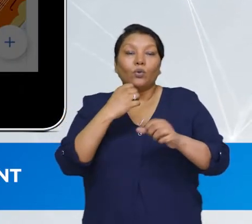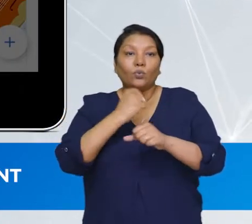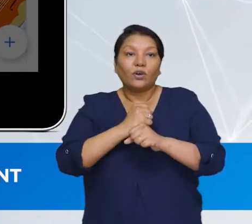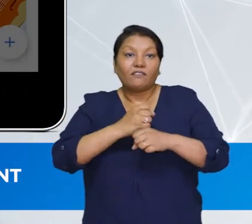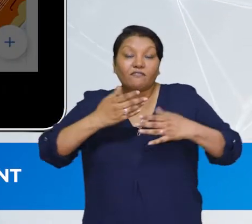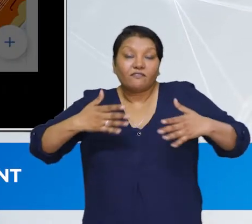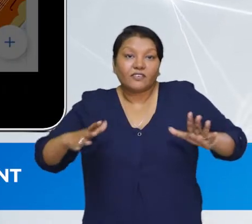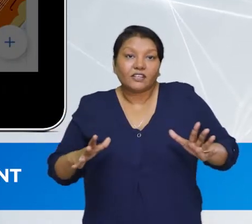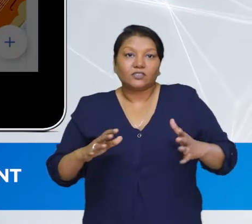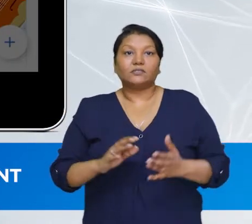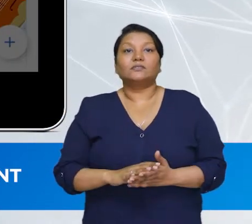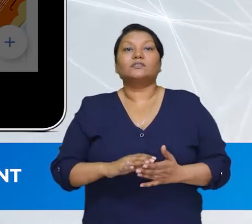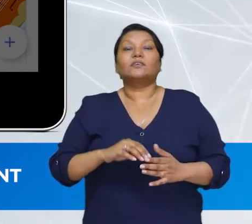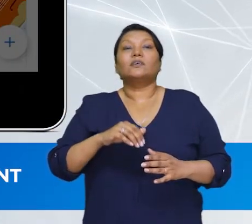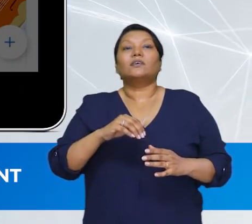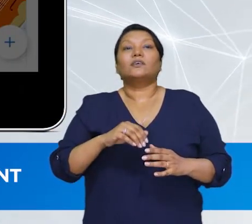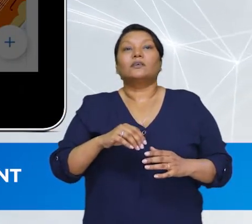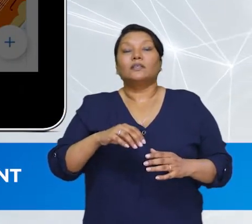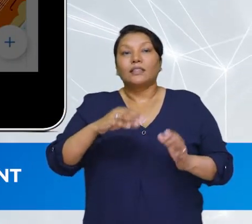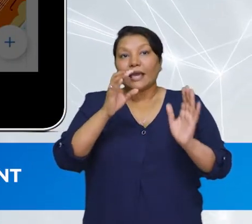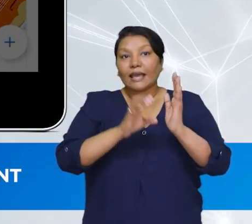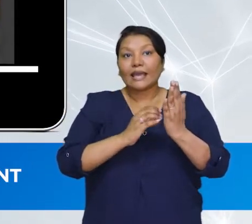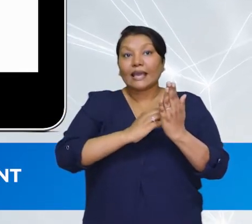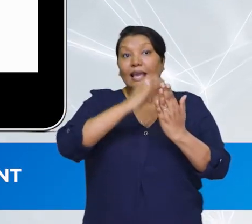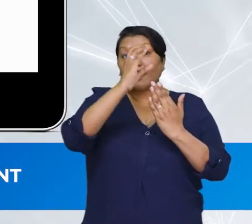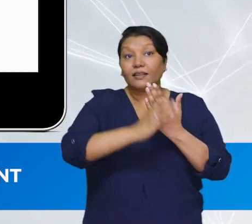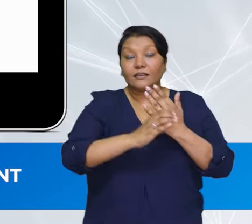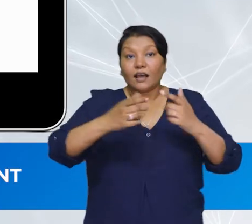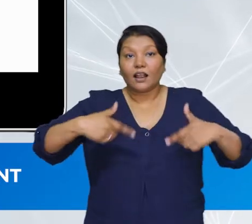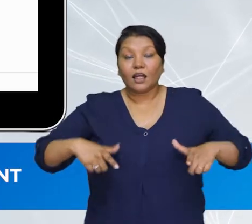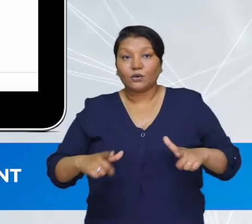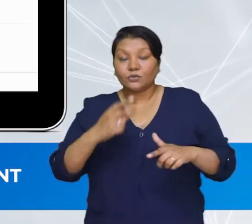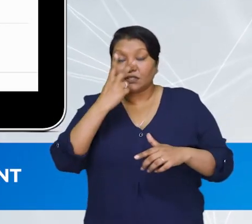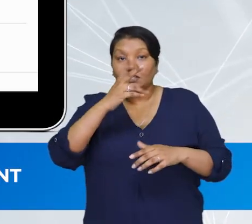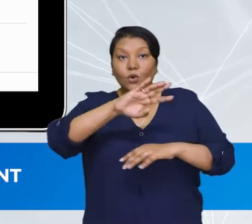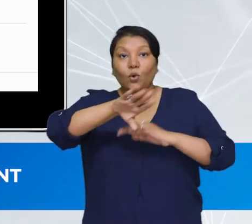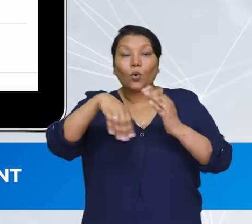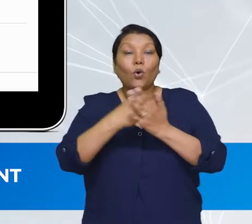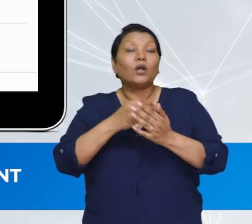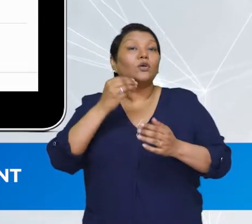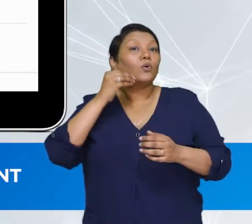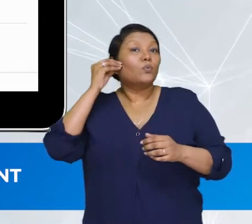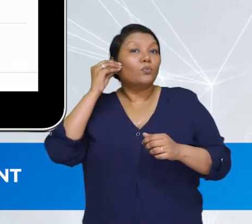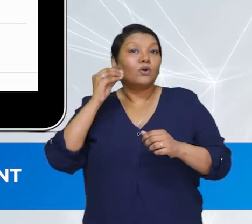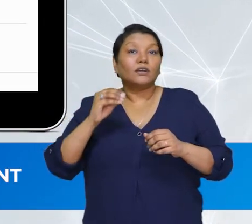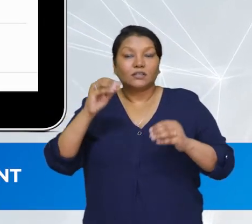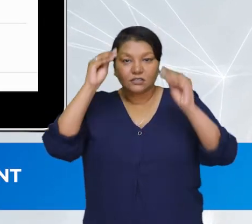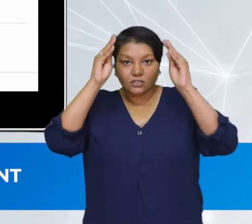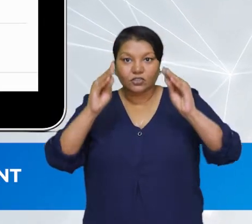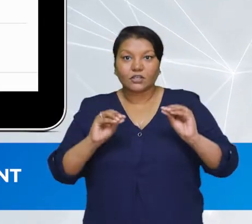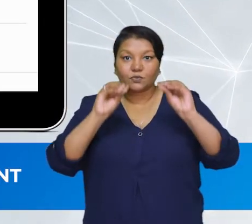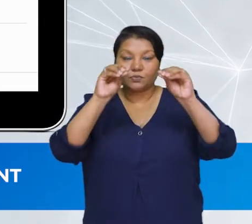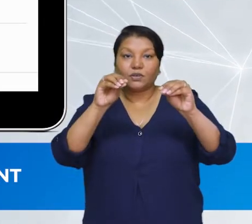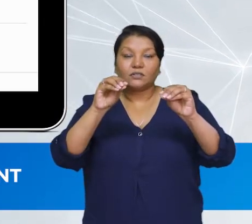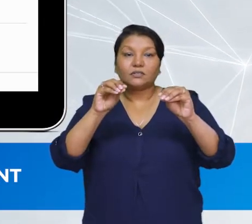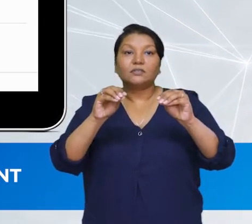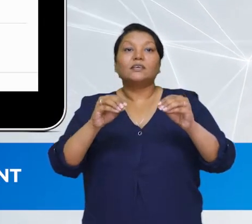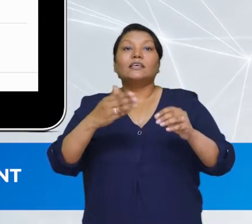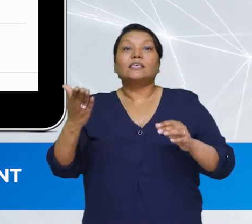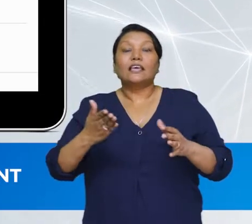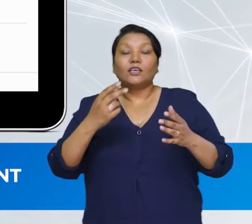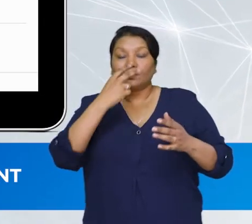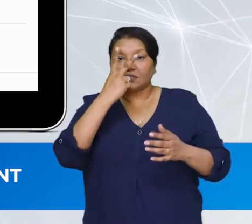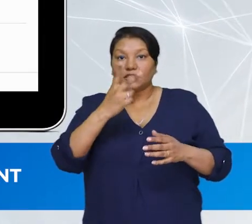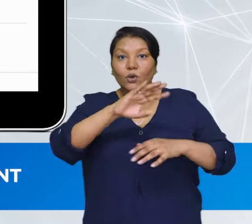On your dashboard, you can click on Calendar and you will see all the assignments that your teacher has created for you.